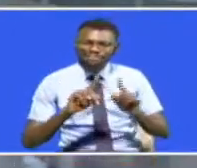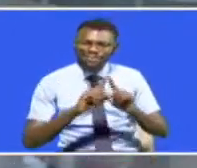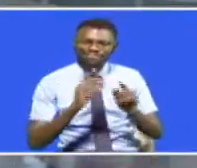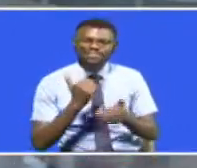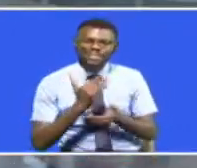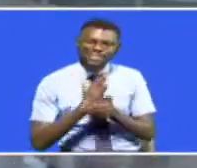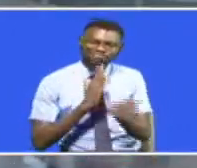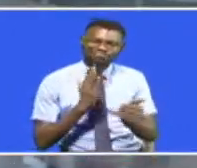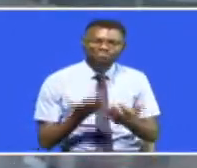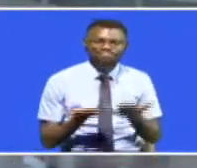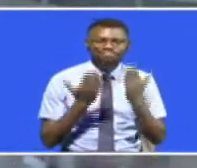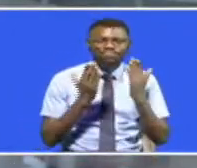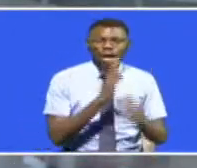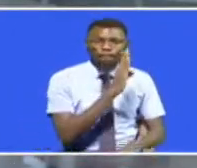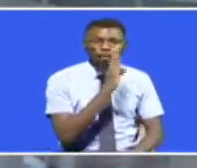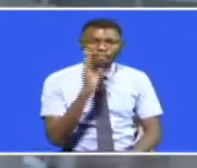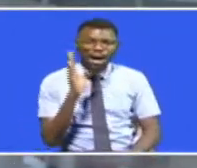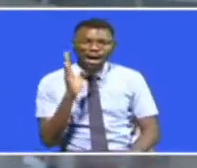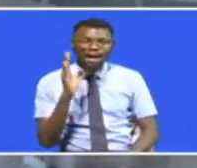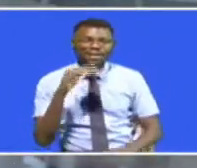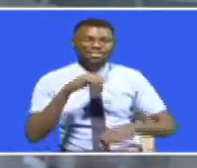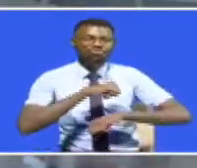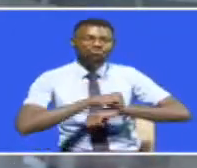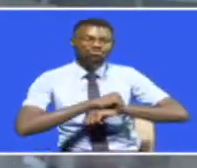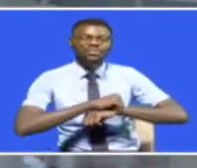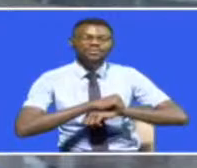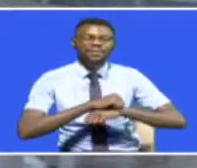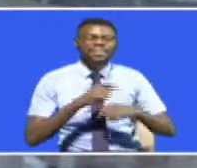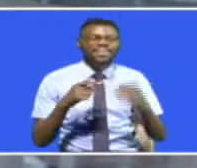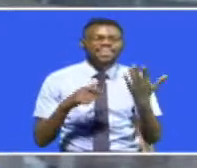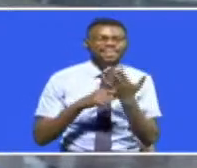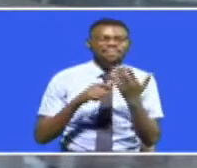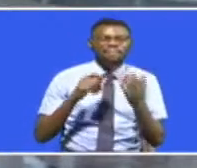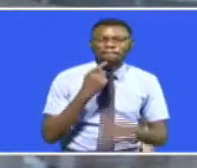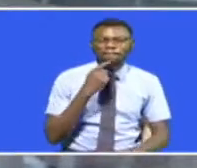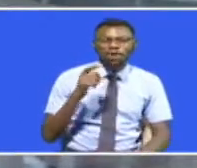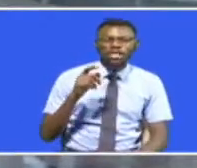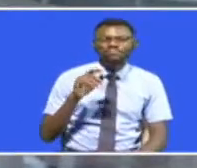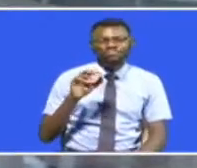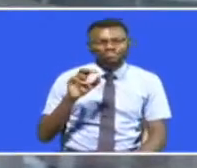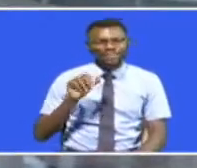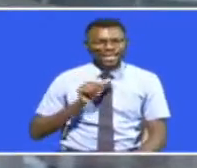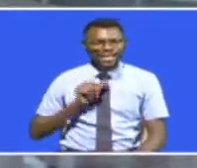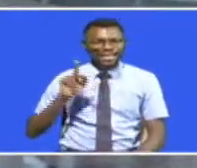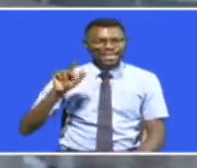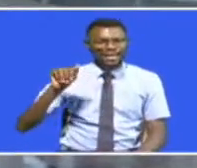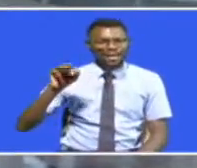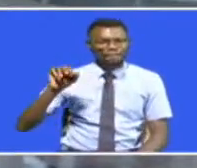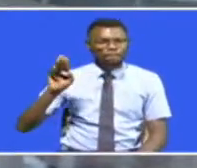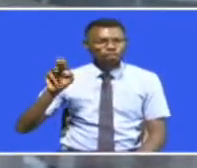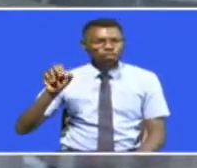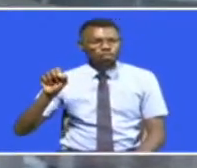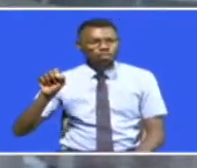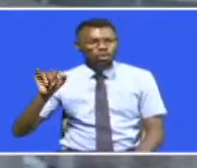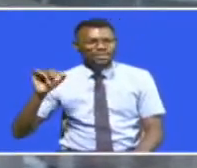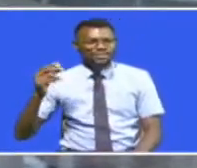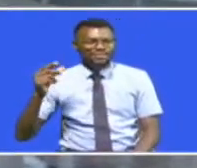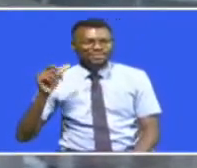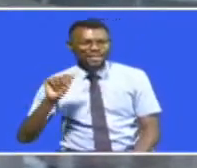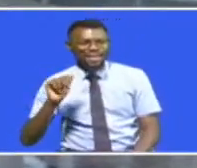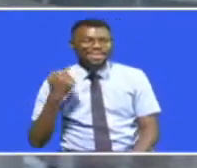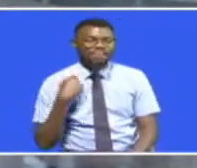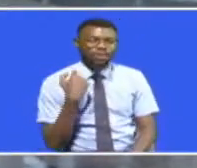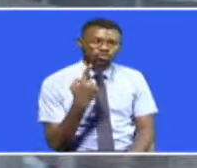Bungoma County's Moi Girls Kamusinga finished fourth in the East Africa Secondary School Games in Rwanda and booked a trip